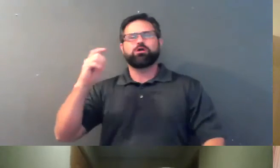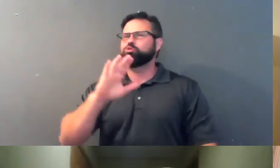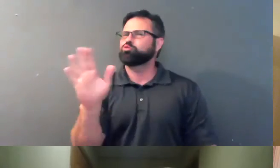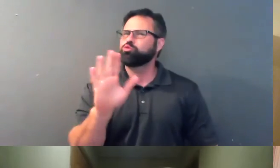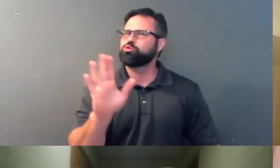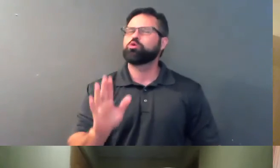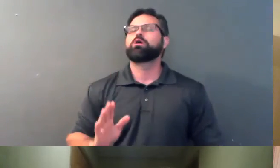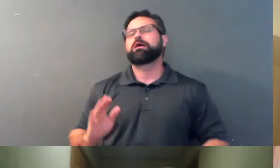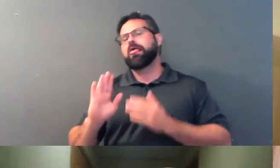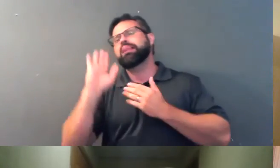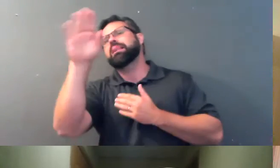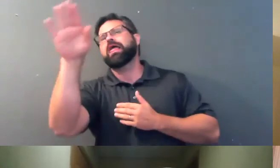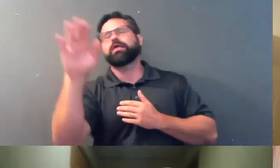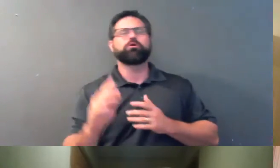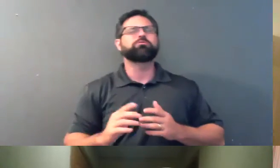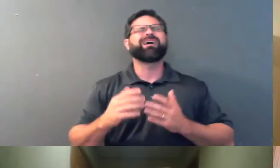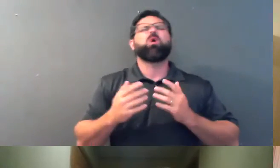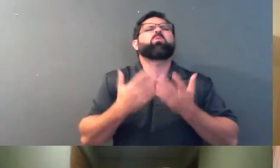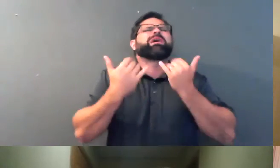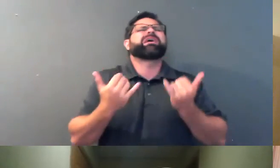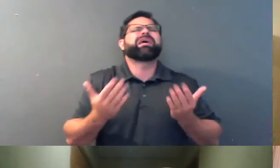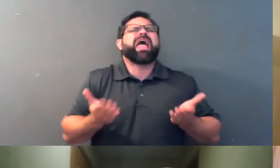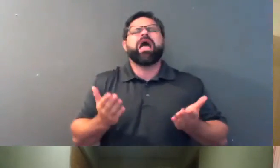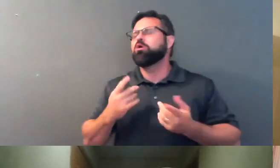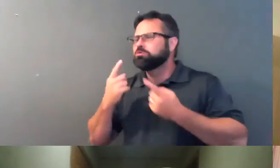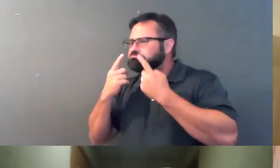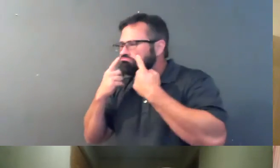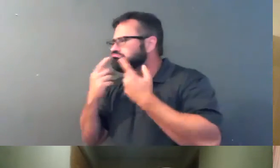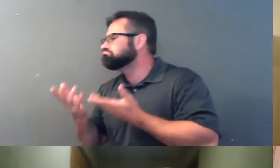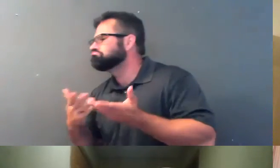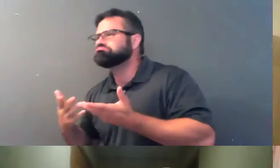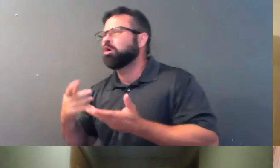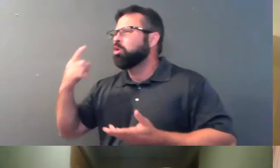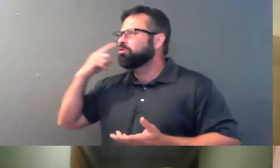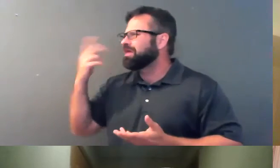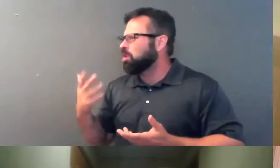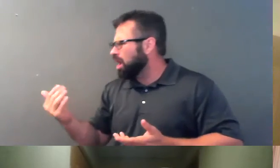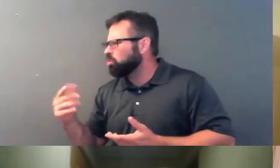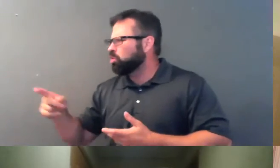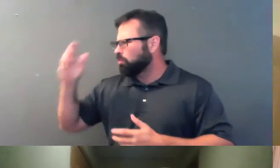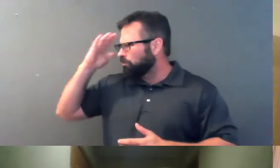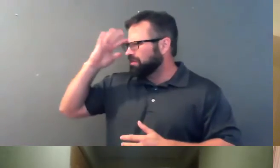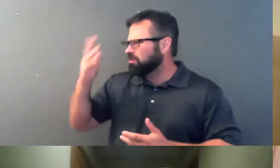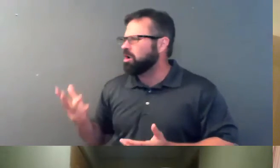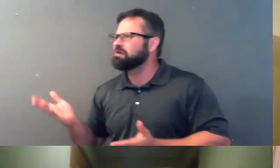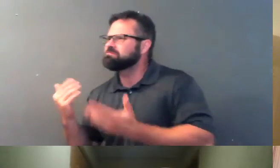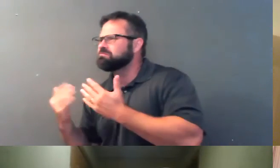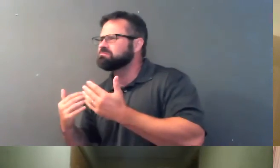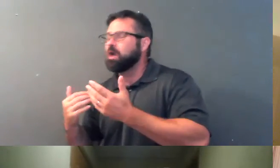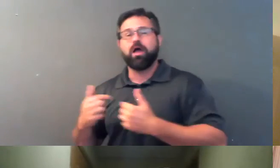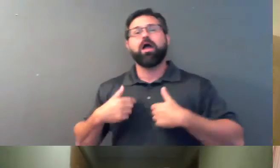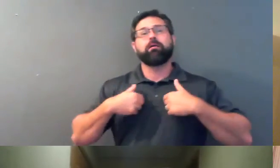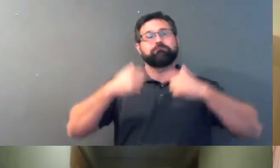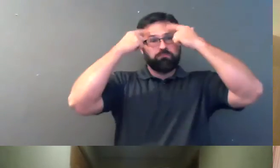open to interaction with people after the seminar as to the shape they think we should put on it. And let me agree